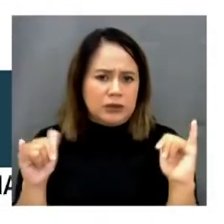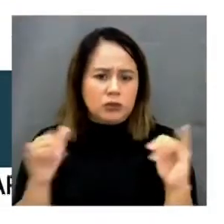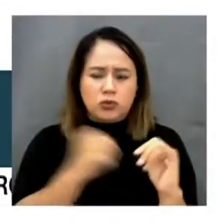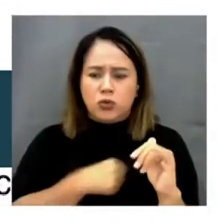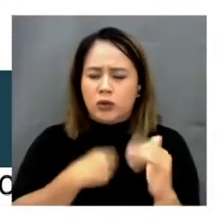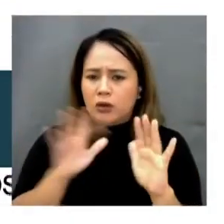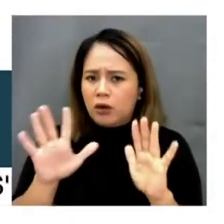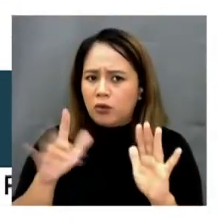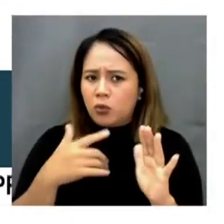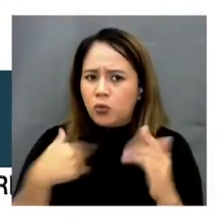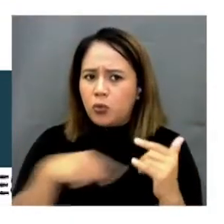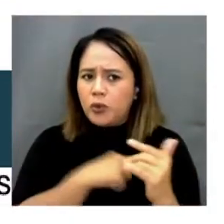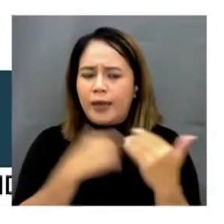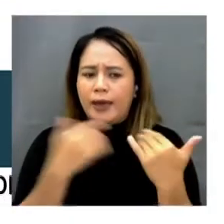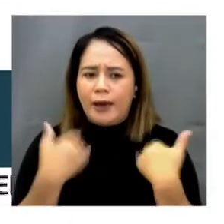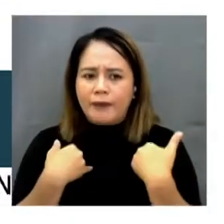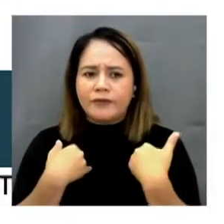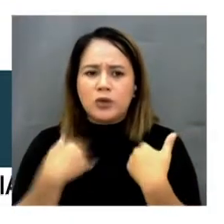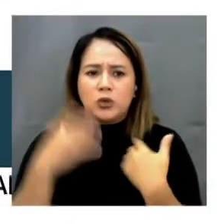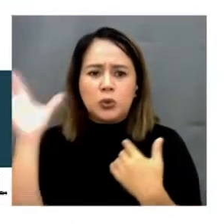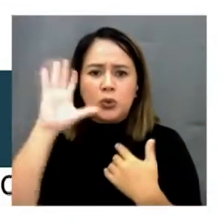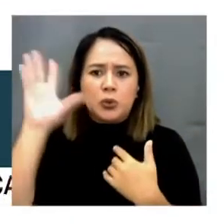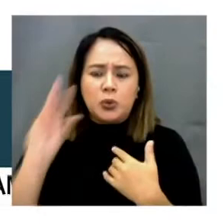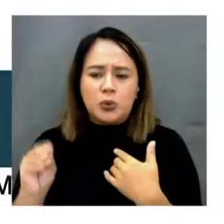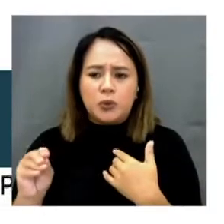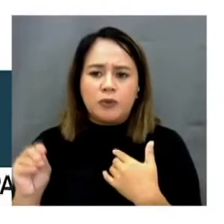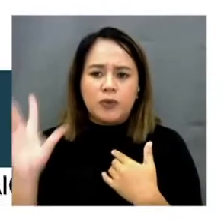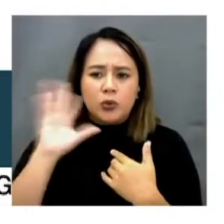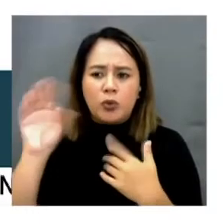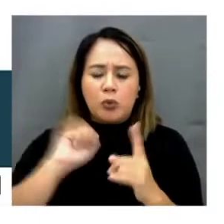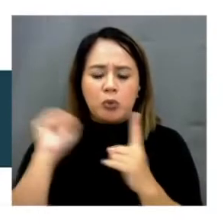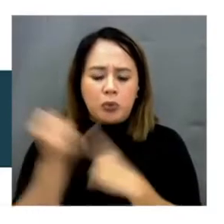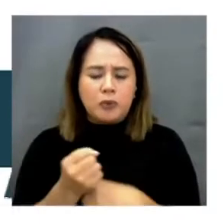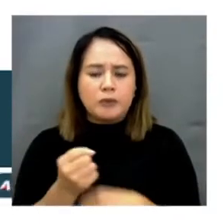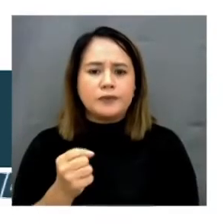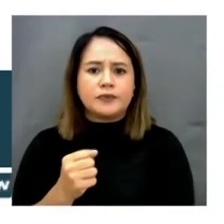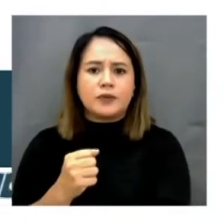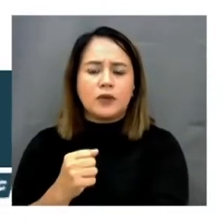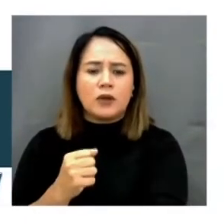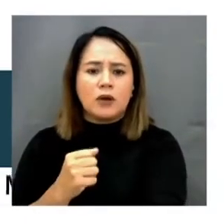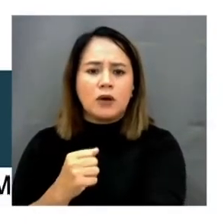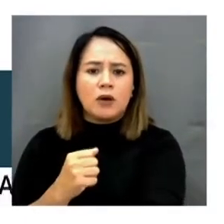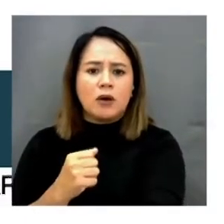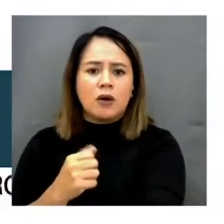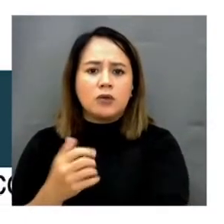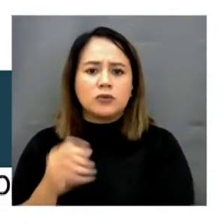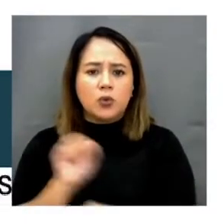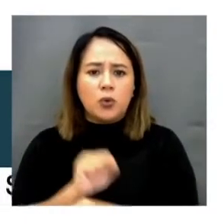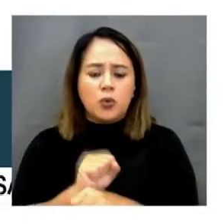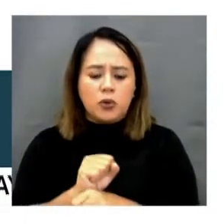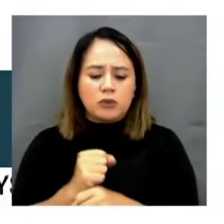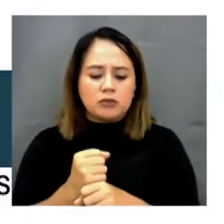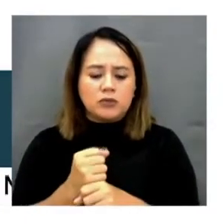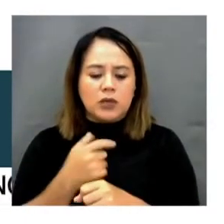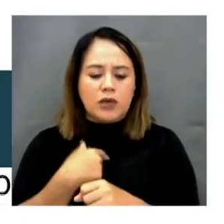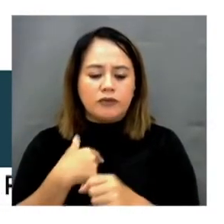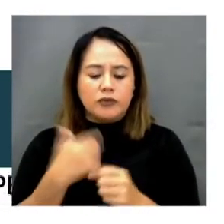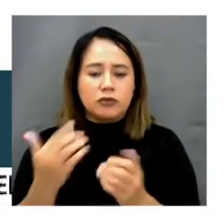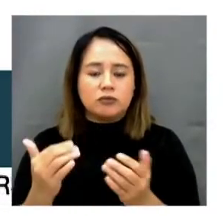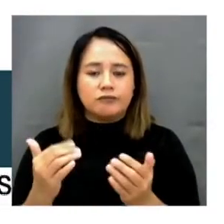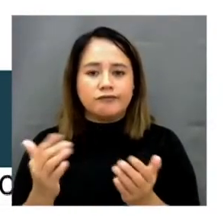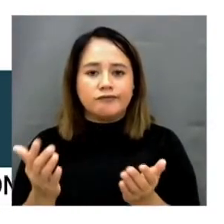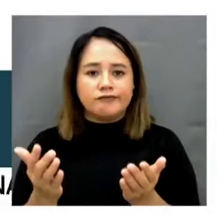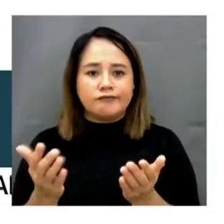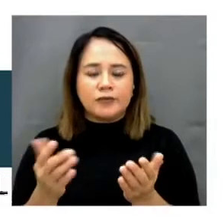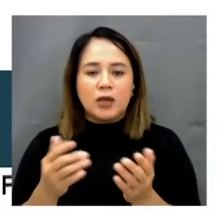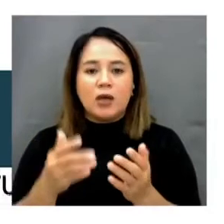here you have a very unique situation where in the workforce, even when you lift the EUA and they're able to purchase on